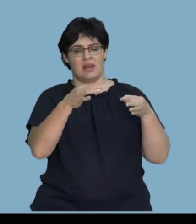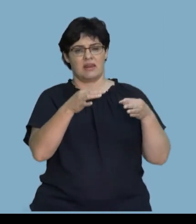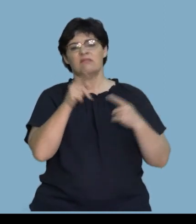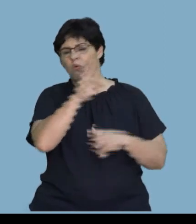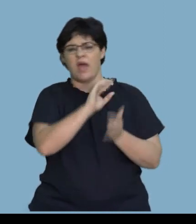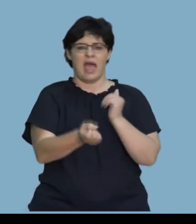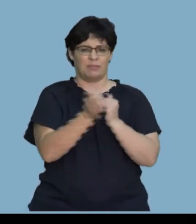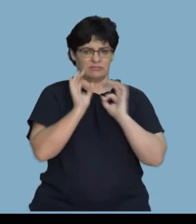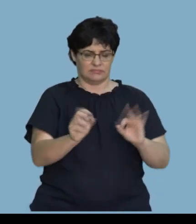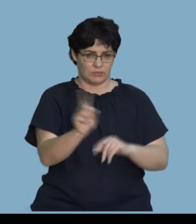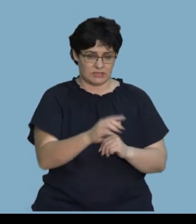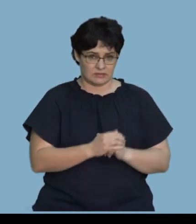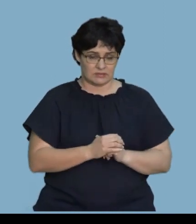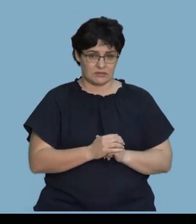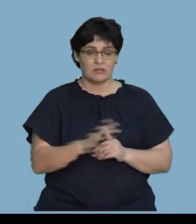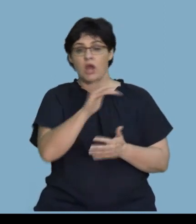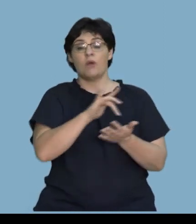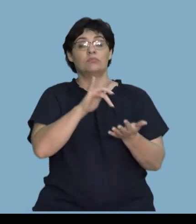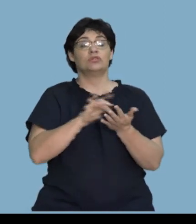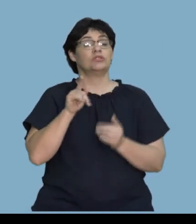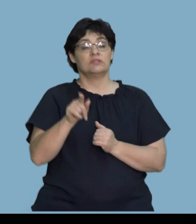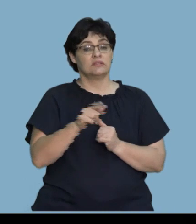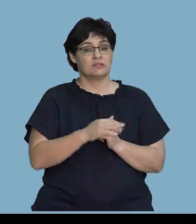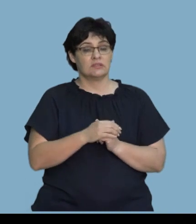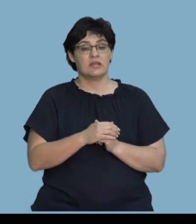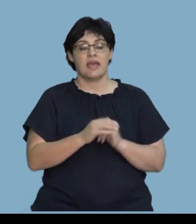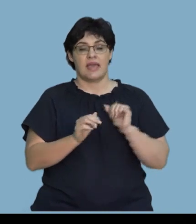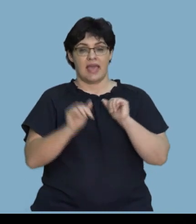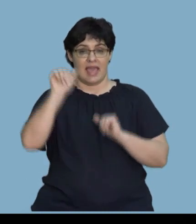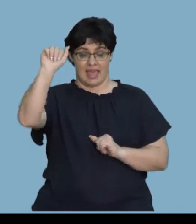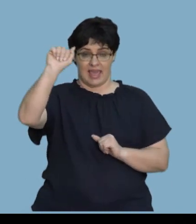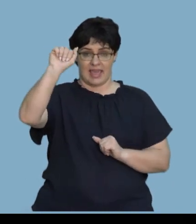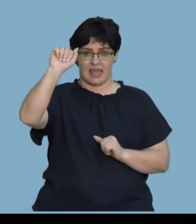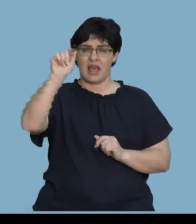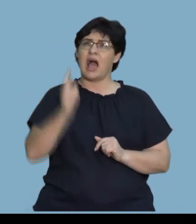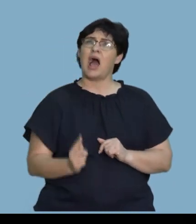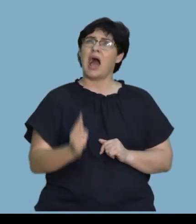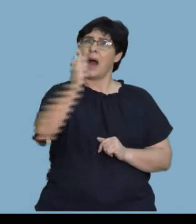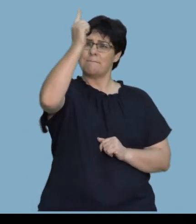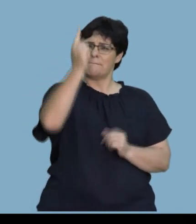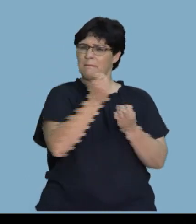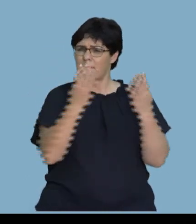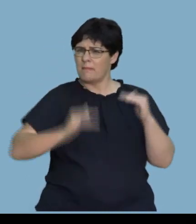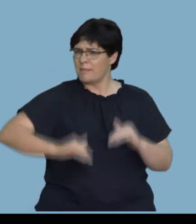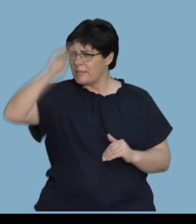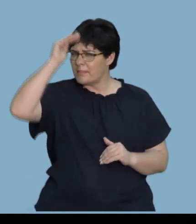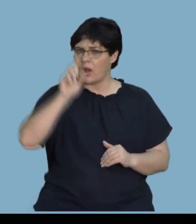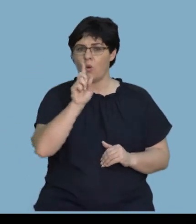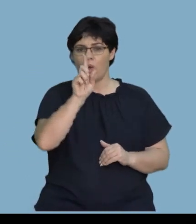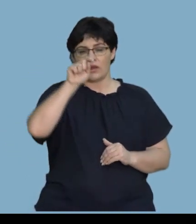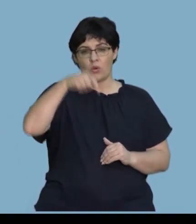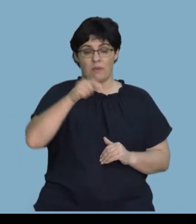happening. So our initial position in this case is position A. How high above the ground is position A? Is